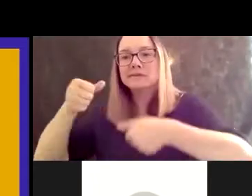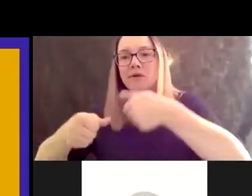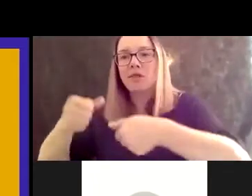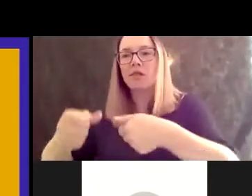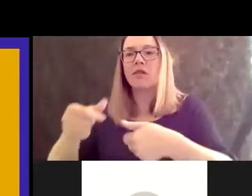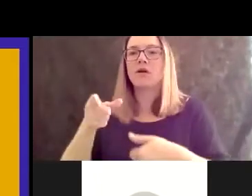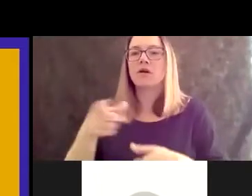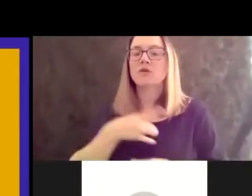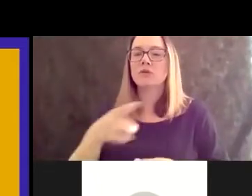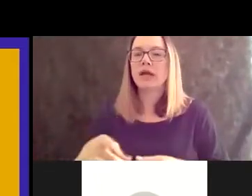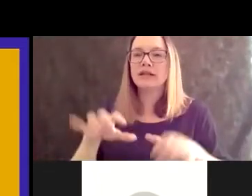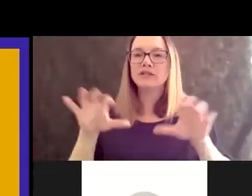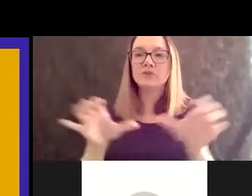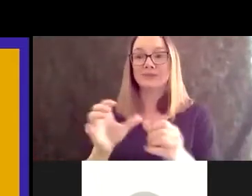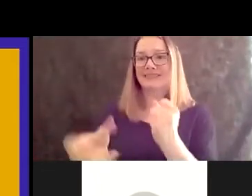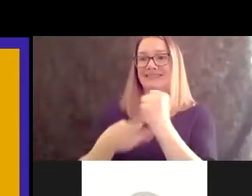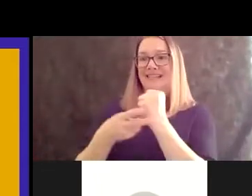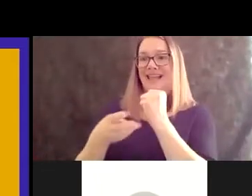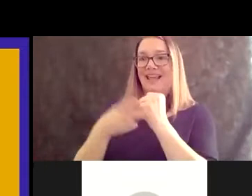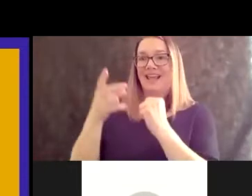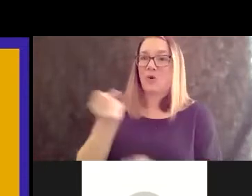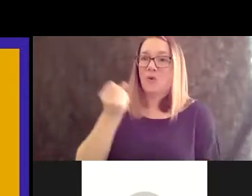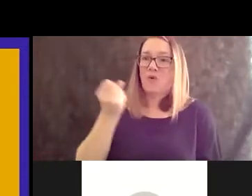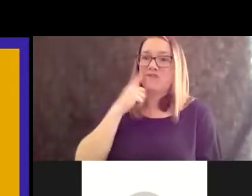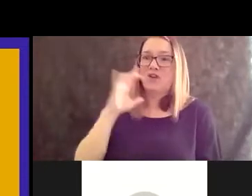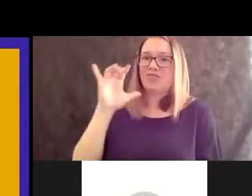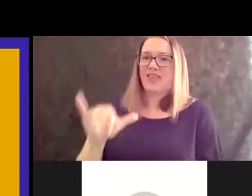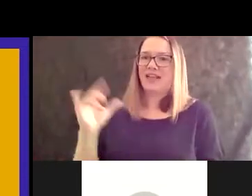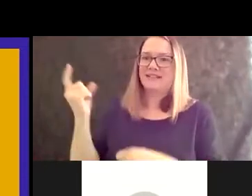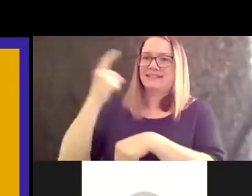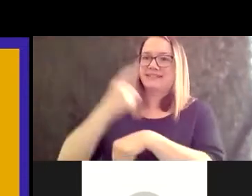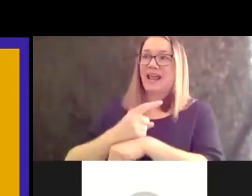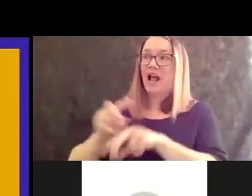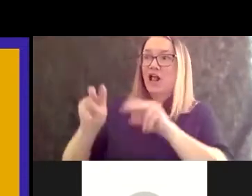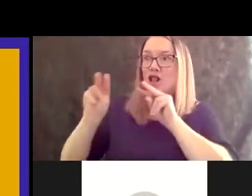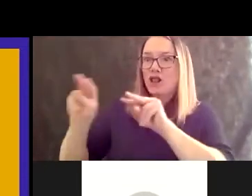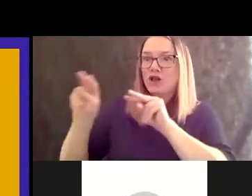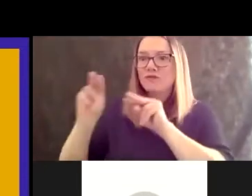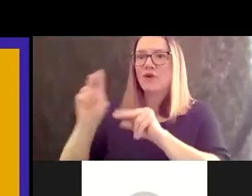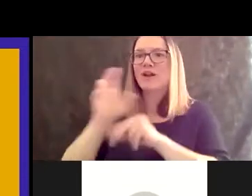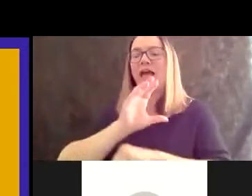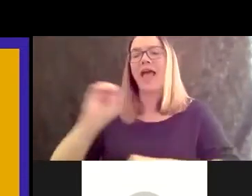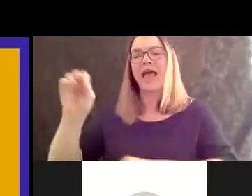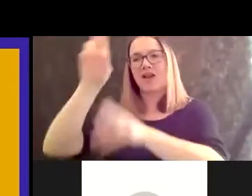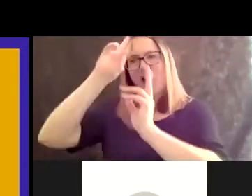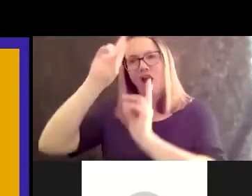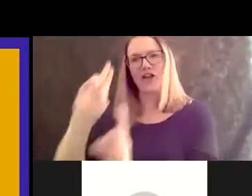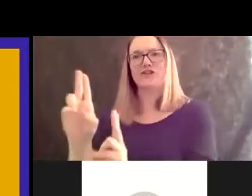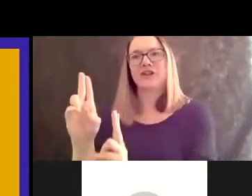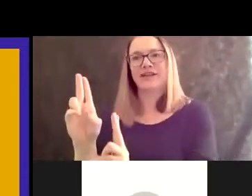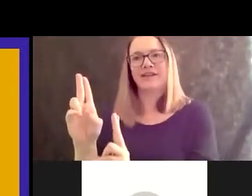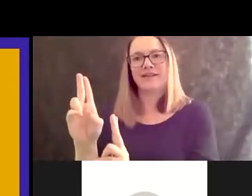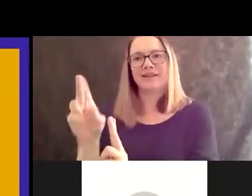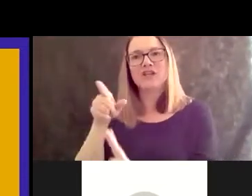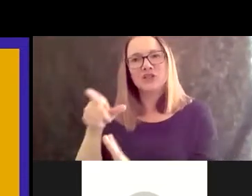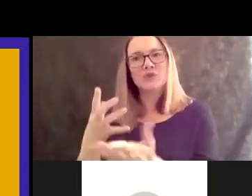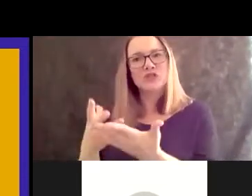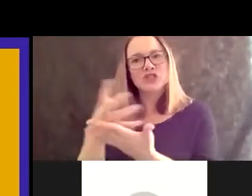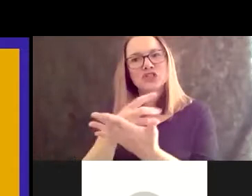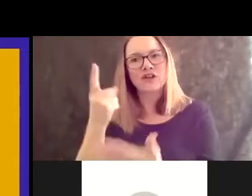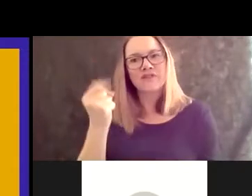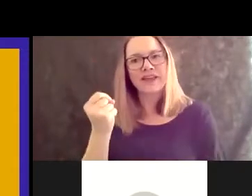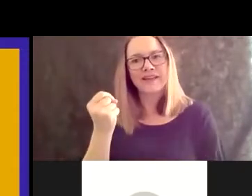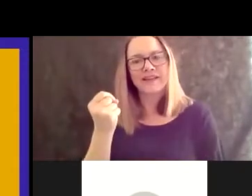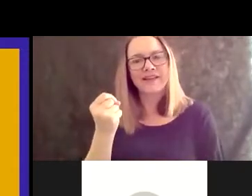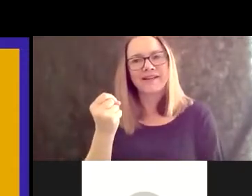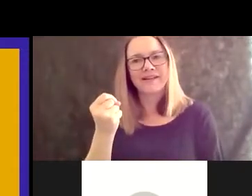wanted to do, save it for that day and look forward to it and honor it. You deserve it. We all deserve it. And